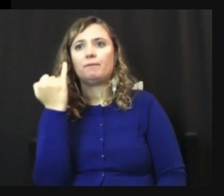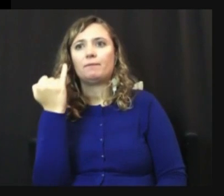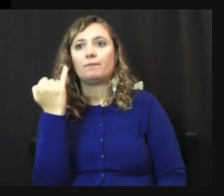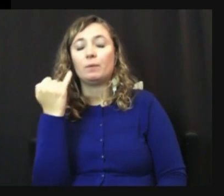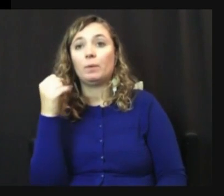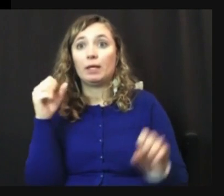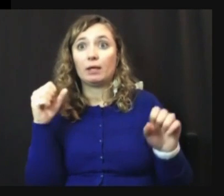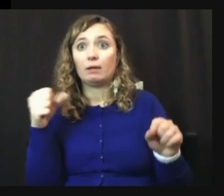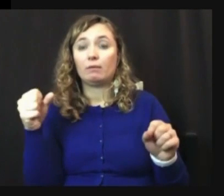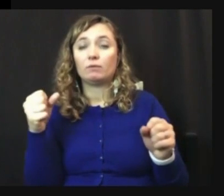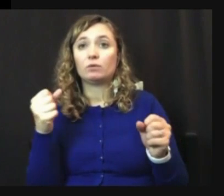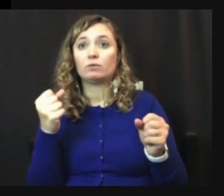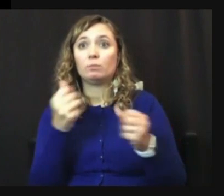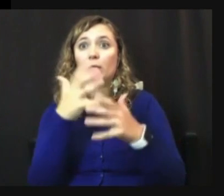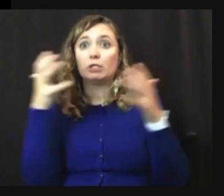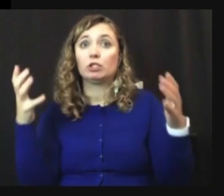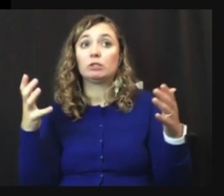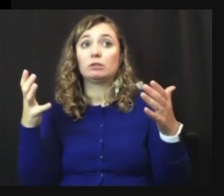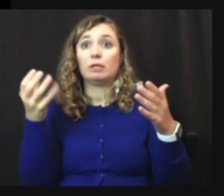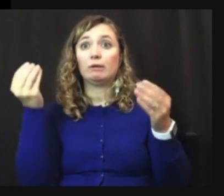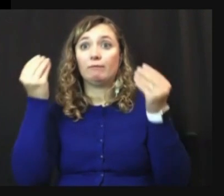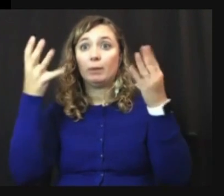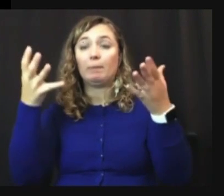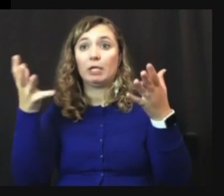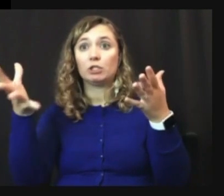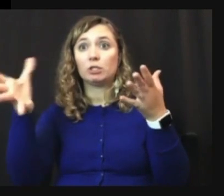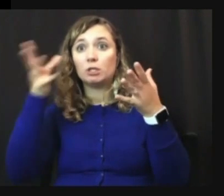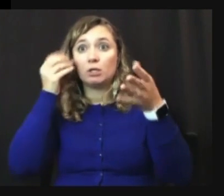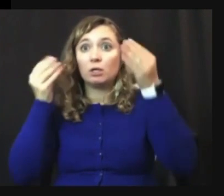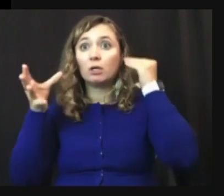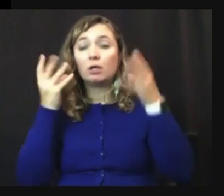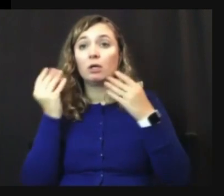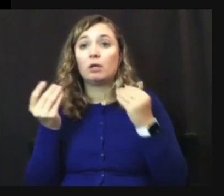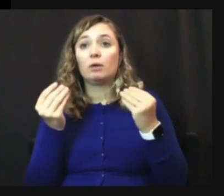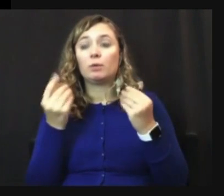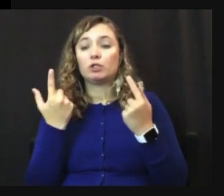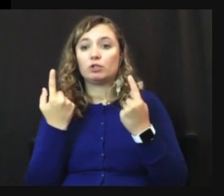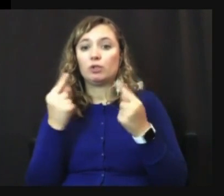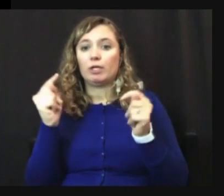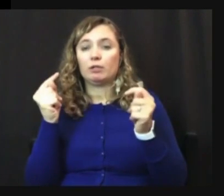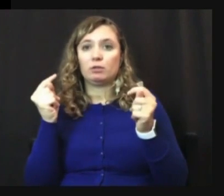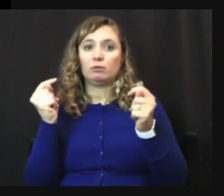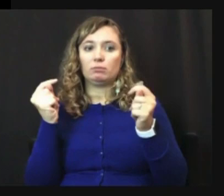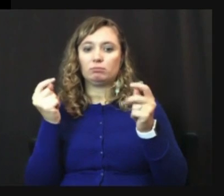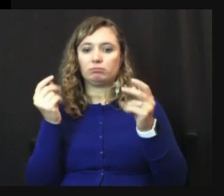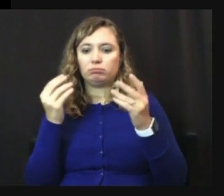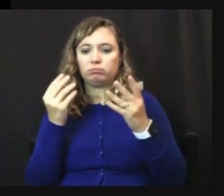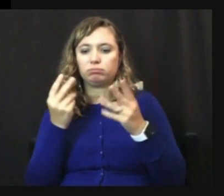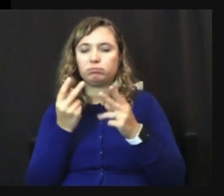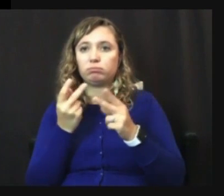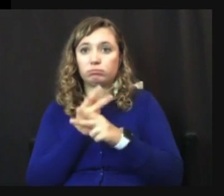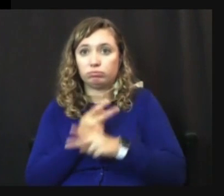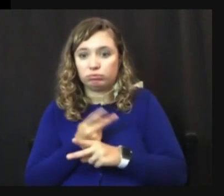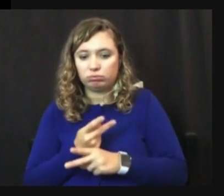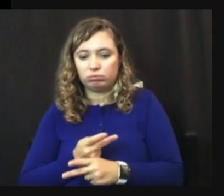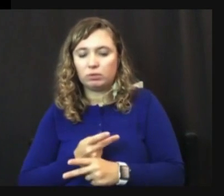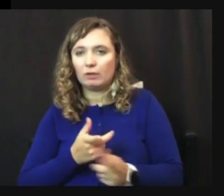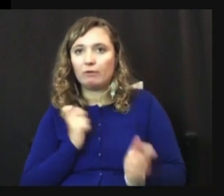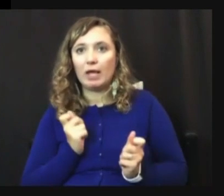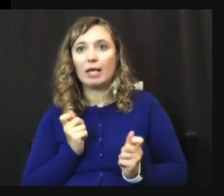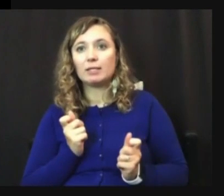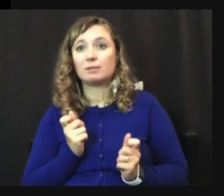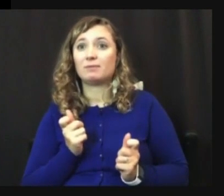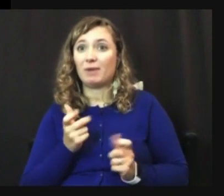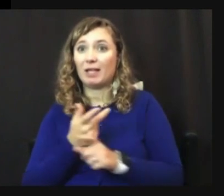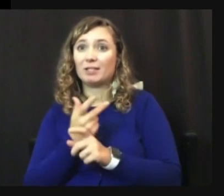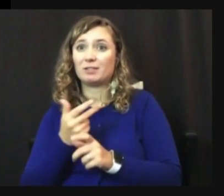and can't attune it, or that we're attuning it really, really fast, like far faster than our neurotypical peers,